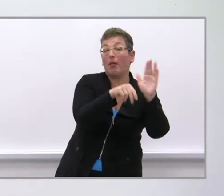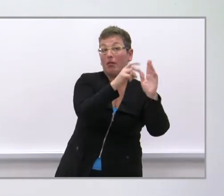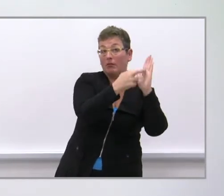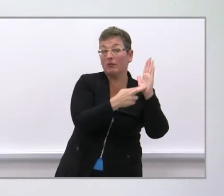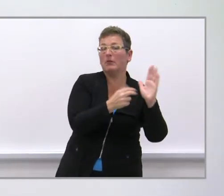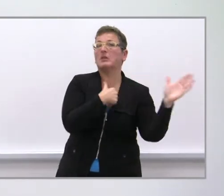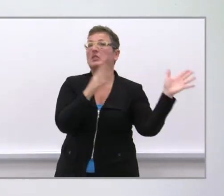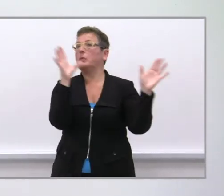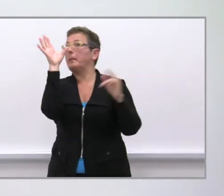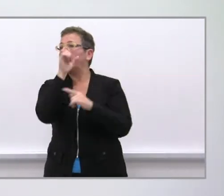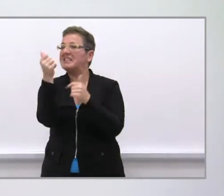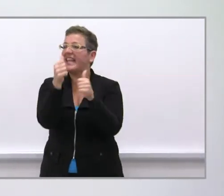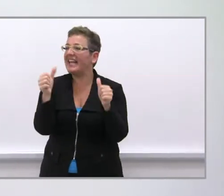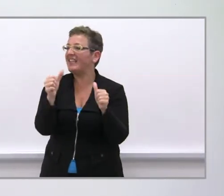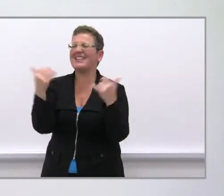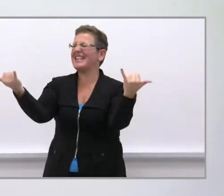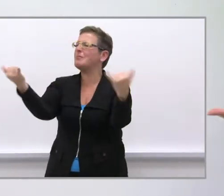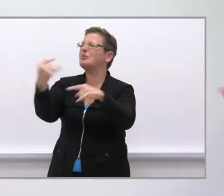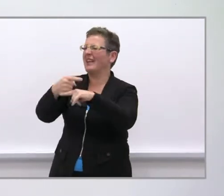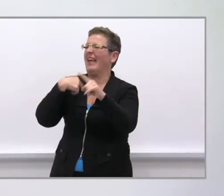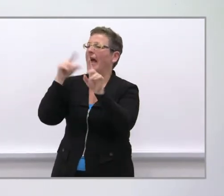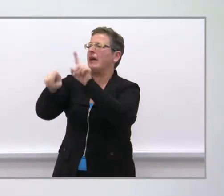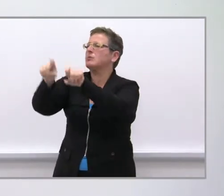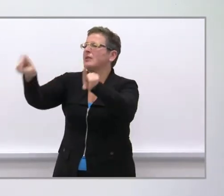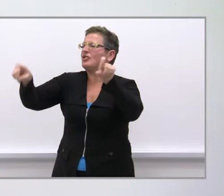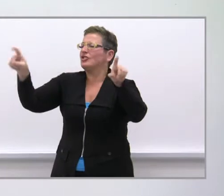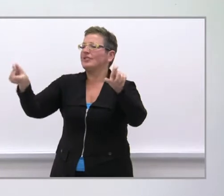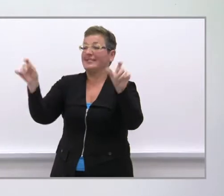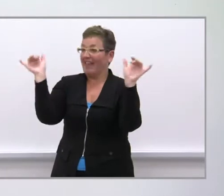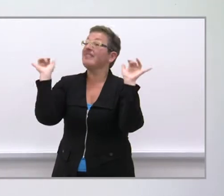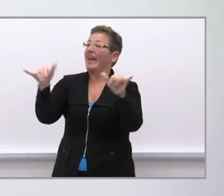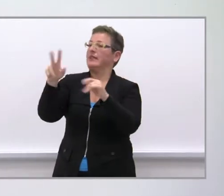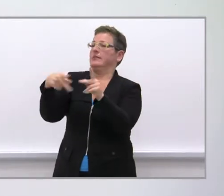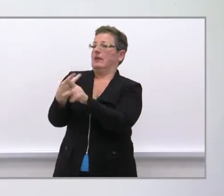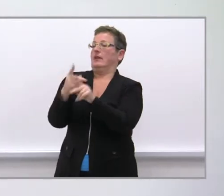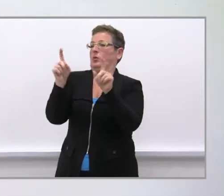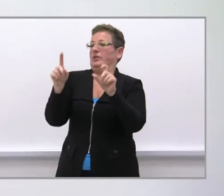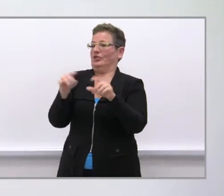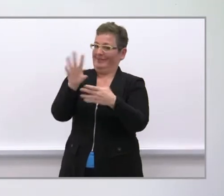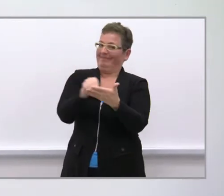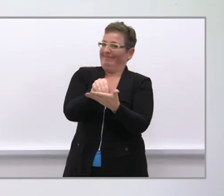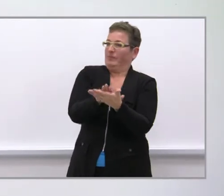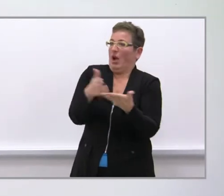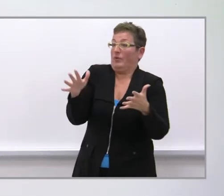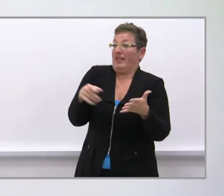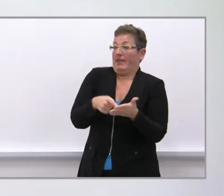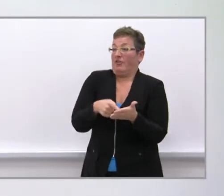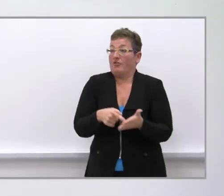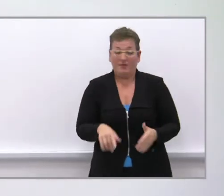anything? Do we need to add something? Those are the questions, really. All right.